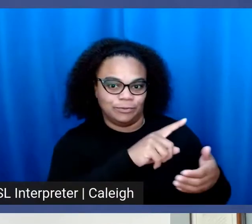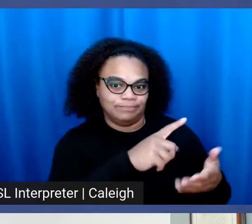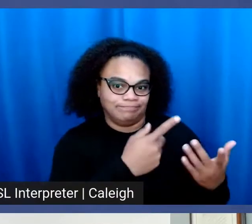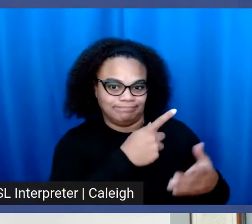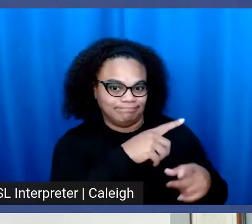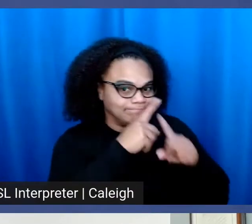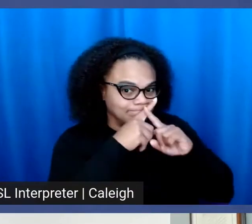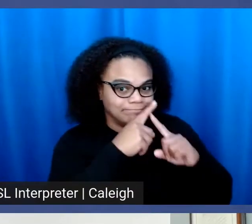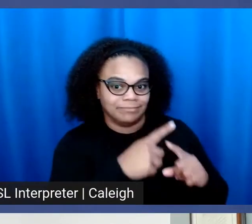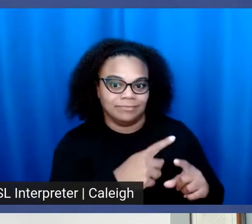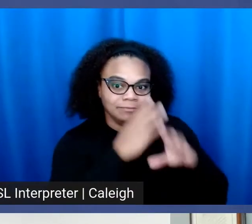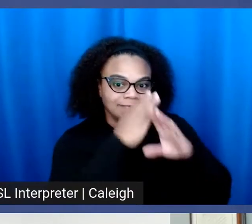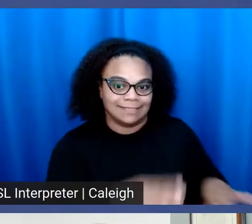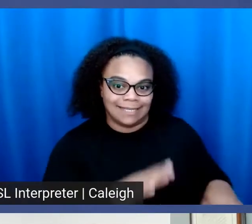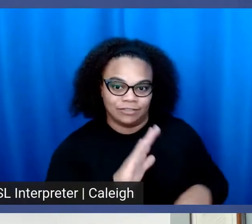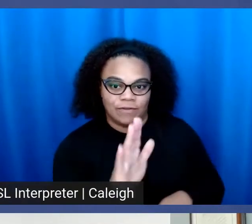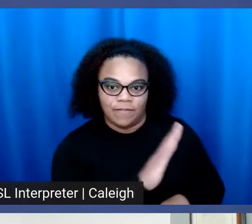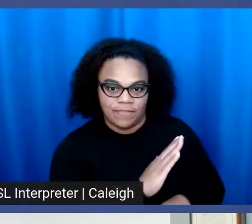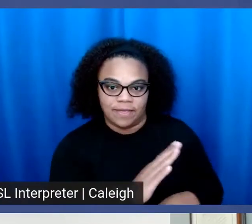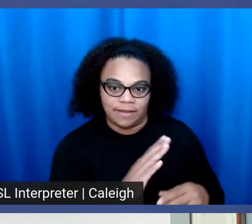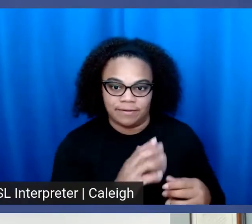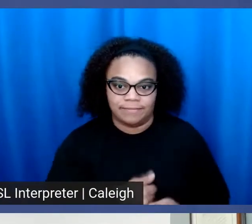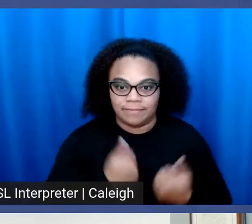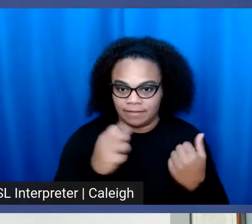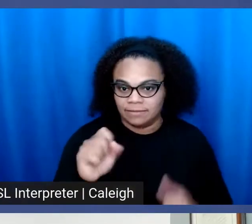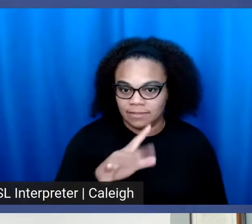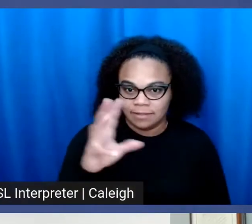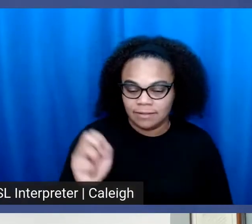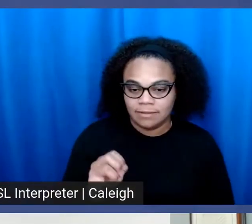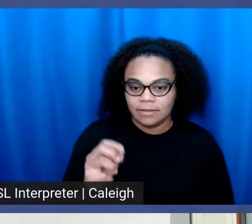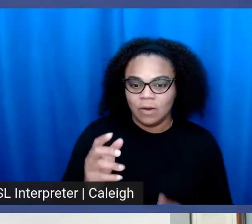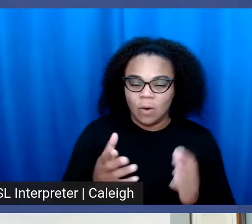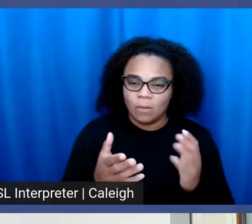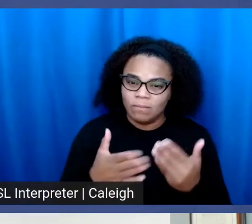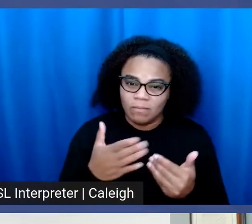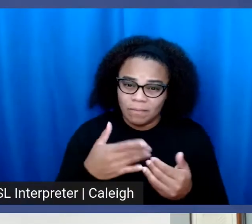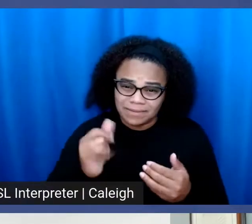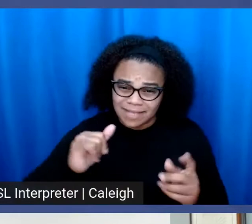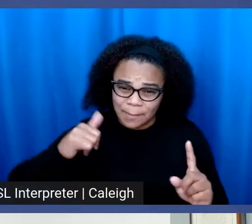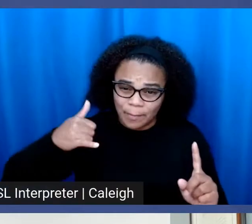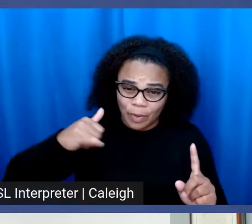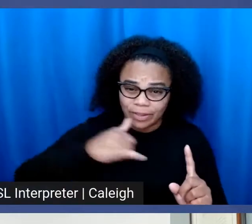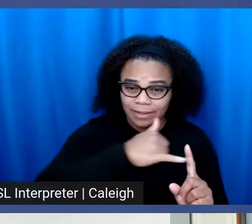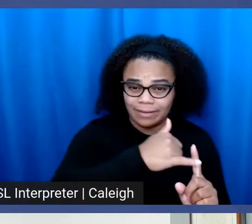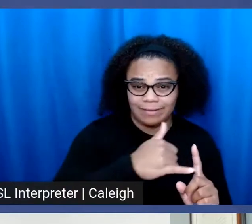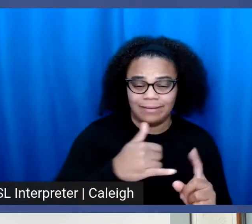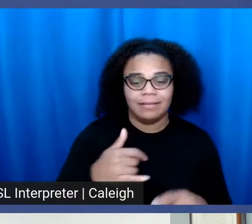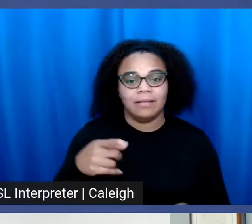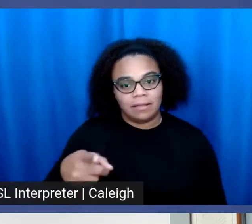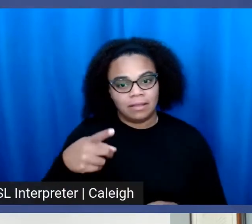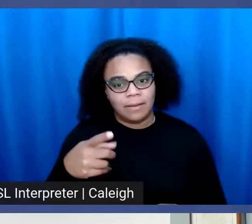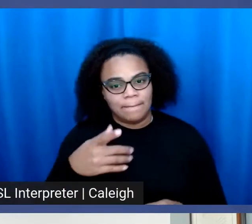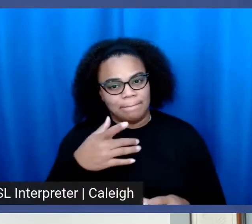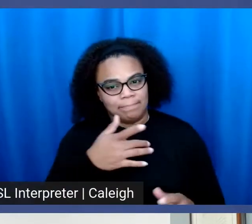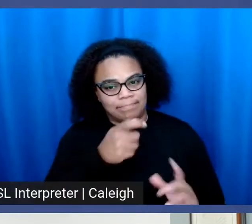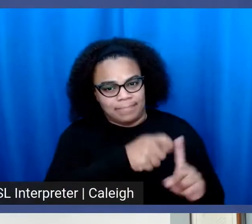And frankly, I think the kind of clearest way to explain it is almost as a form of bullying, right? You pick on folks who don't